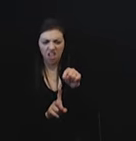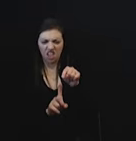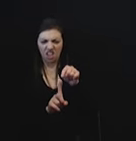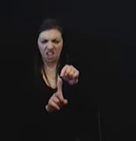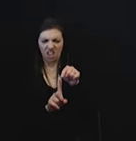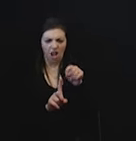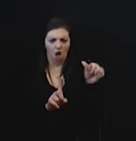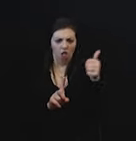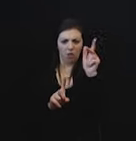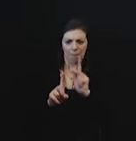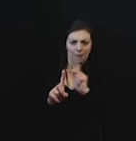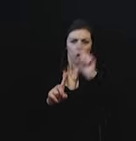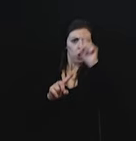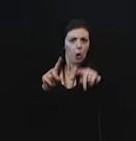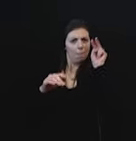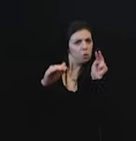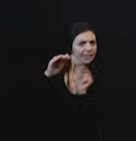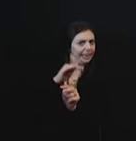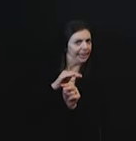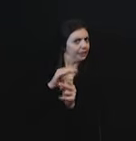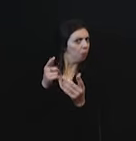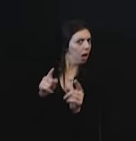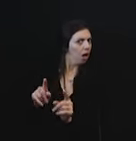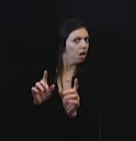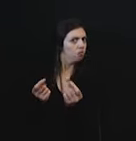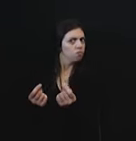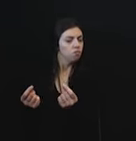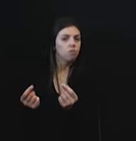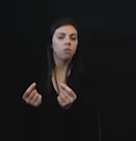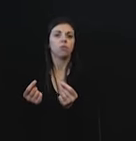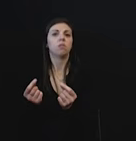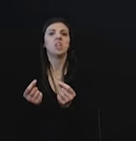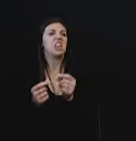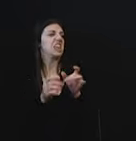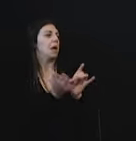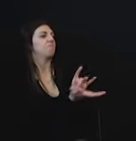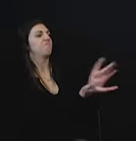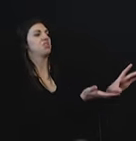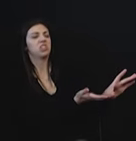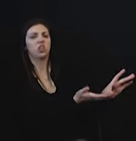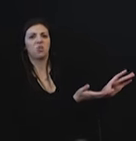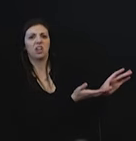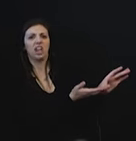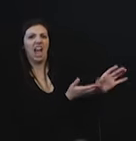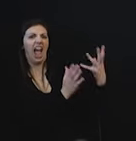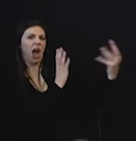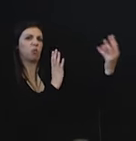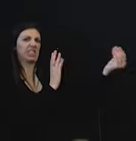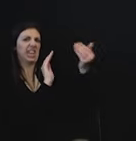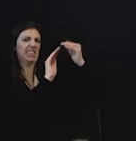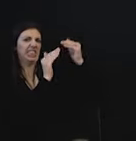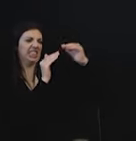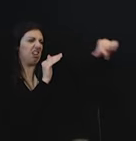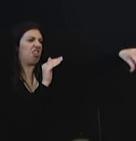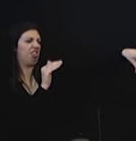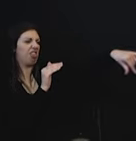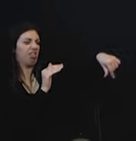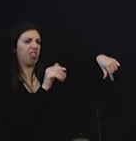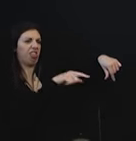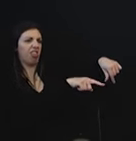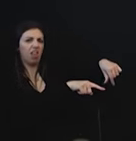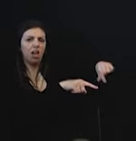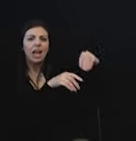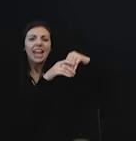unpredictable that what was happening was they put him on the outskirts of the city. He lived in the tombs and on the outskirts where there was